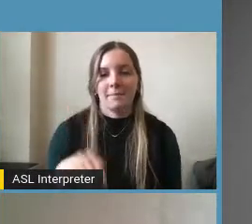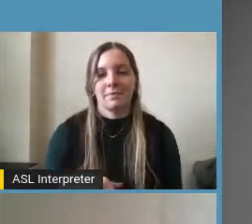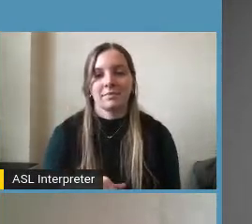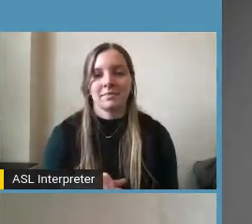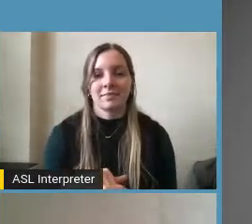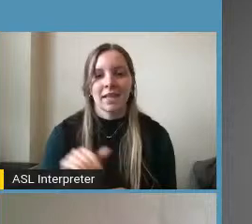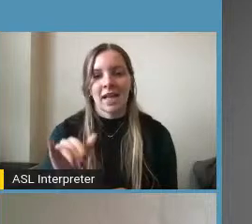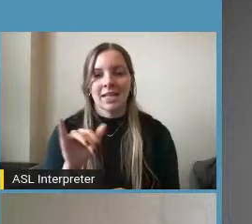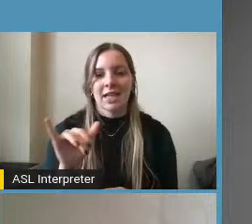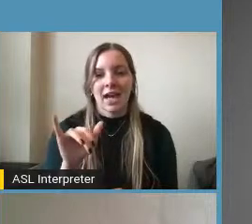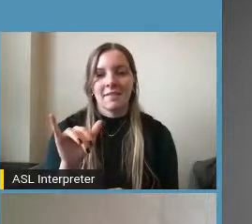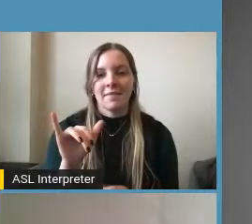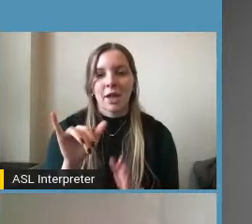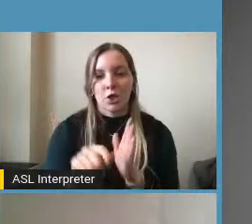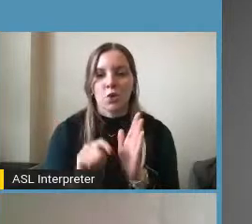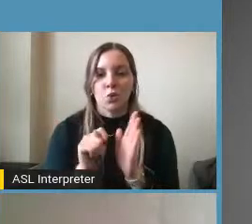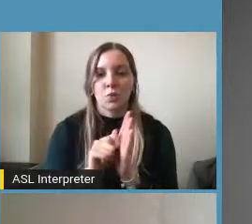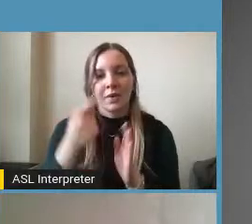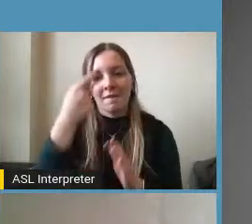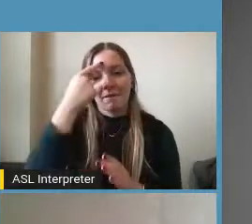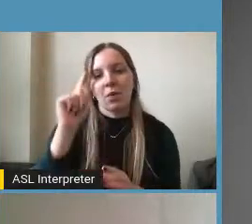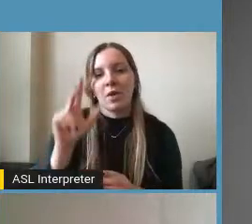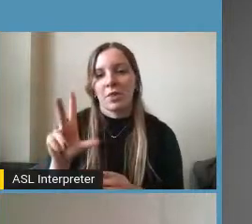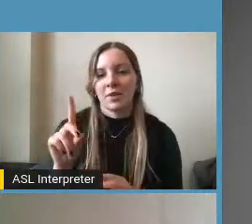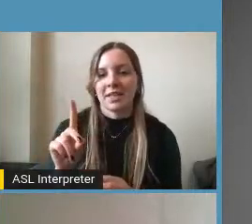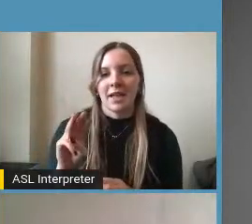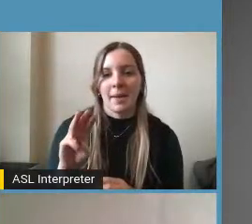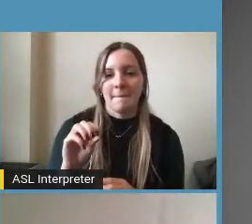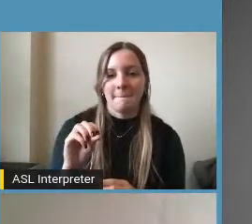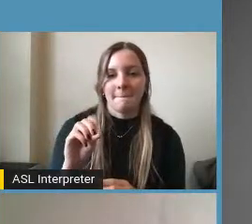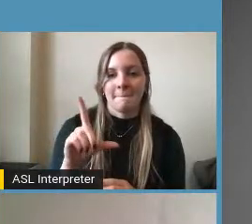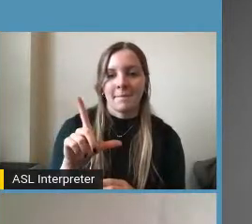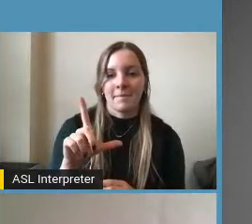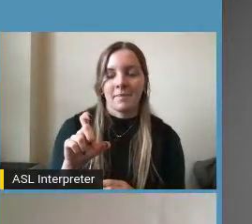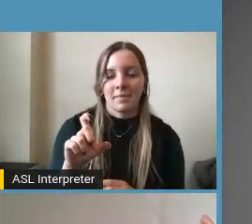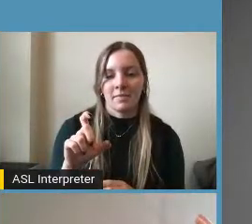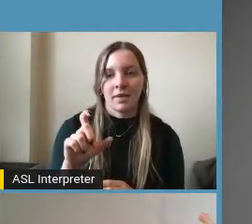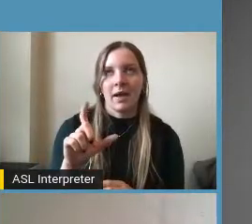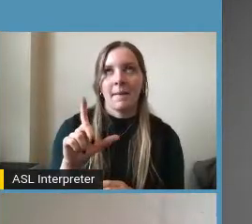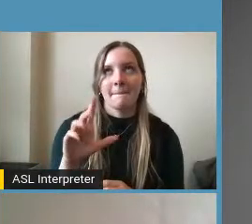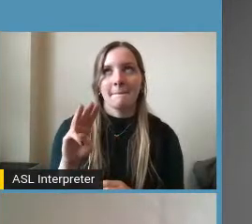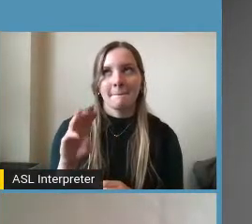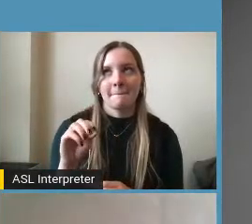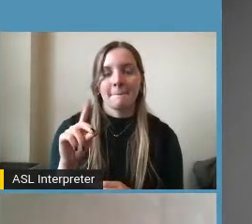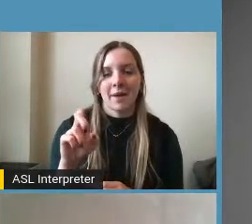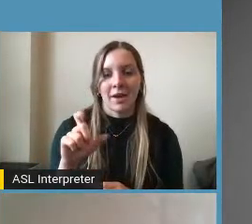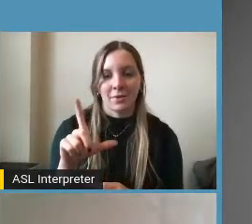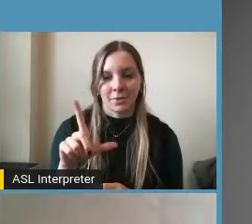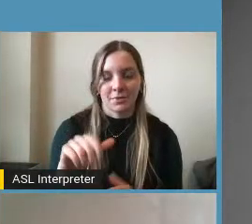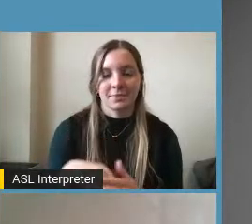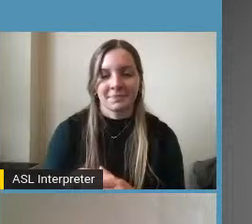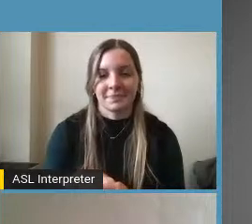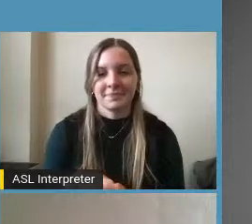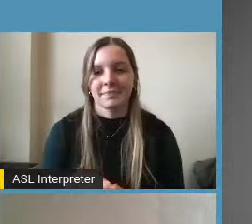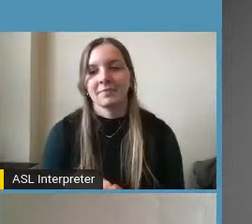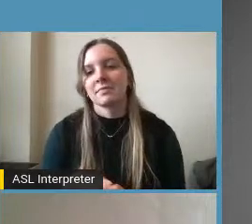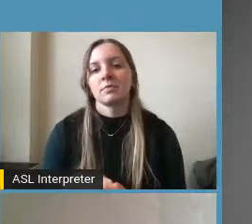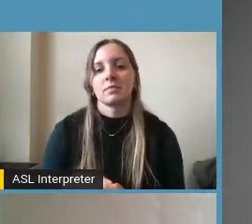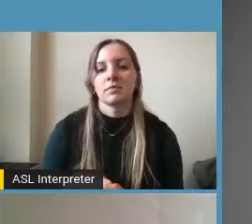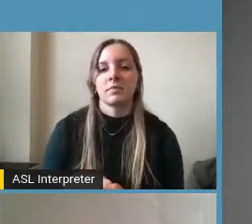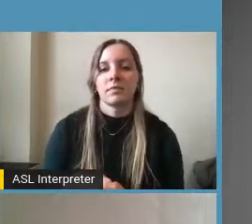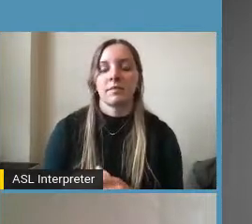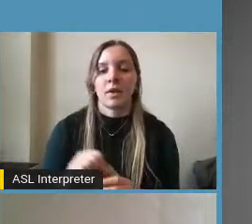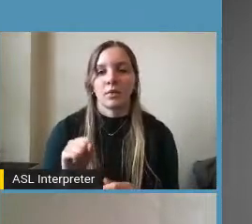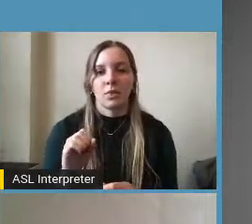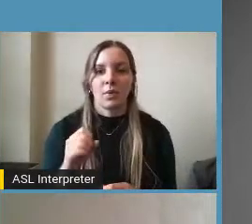see all kinds of models, from things that people completely made up out of their heads to things that are empirically captured